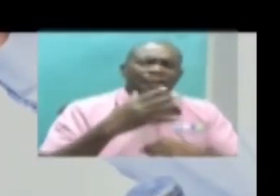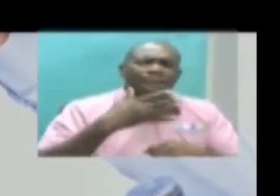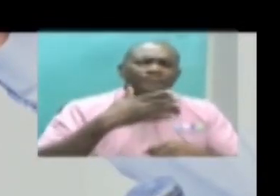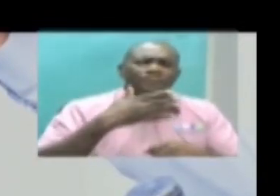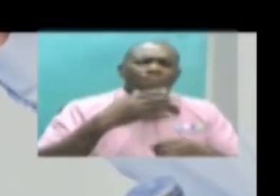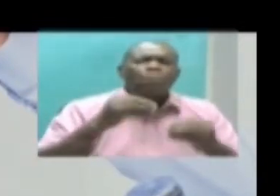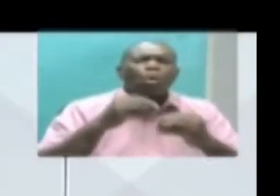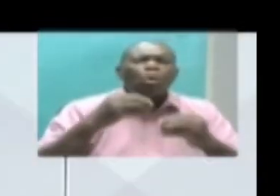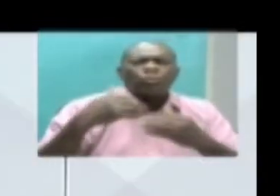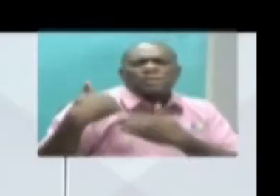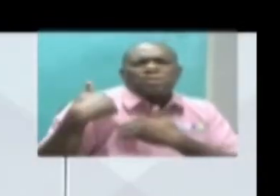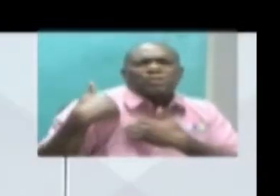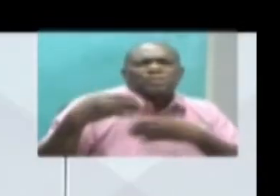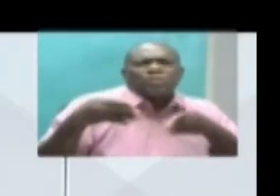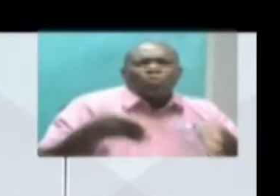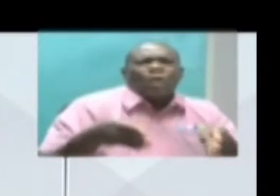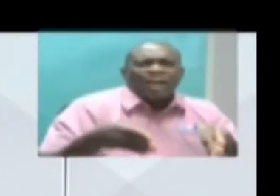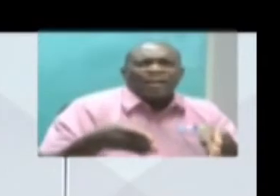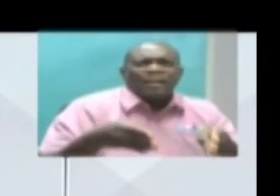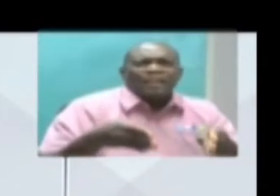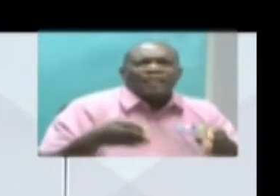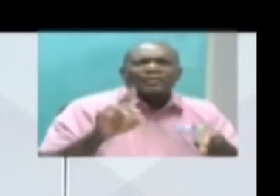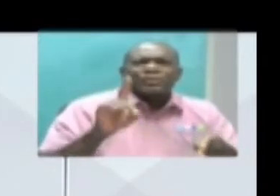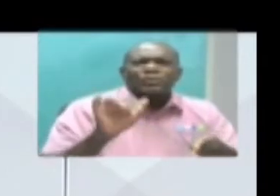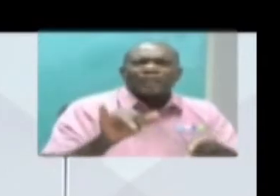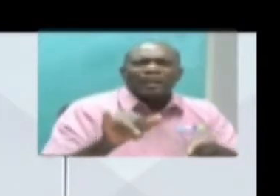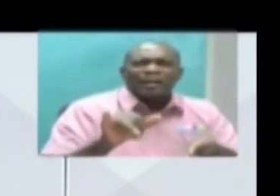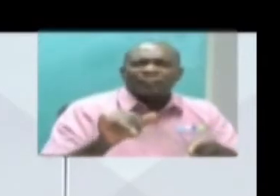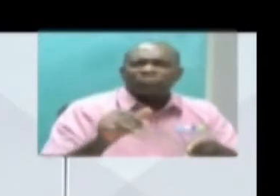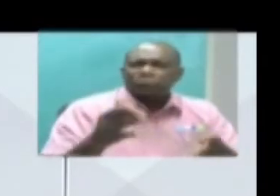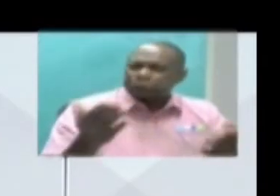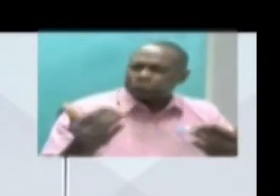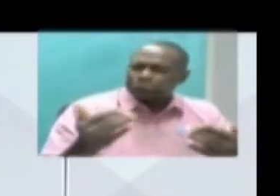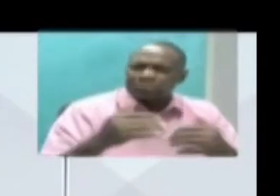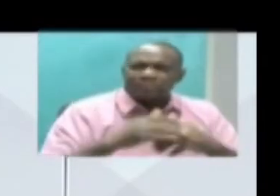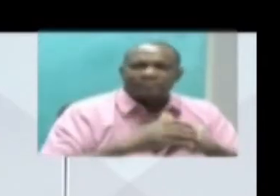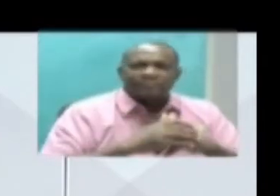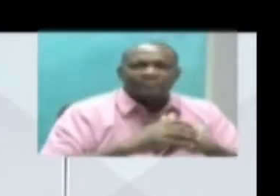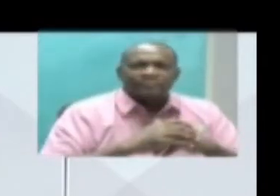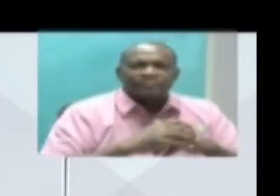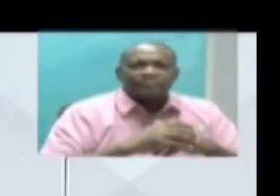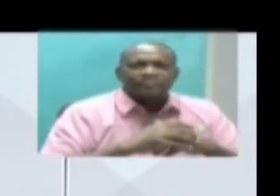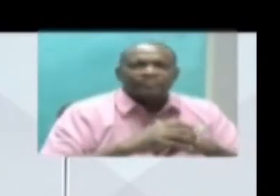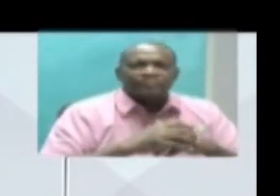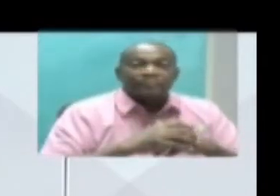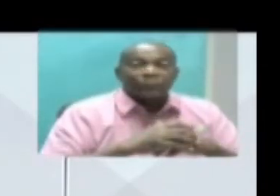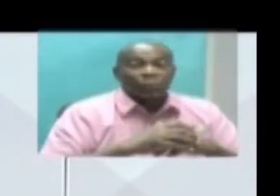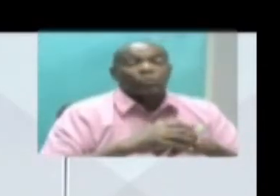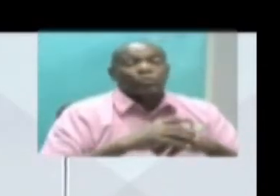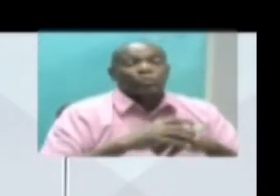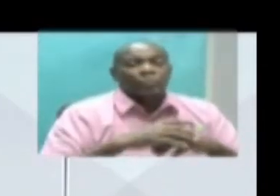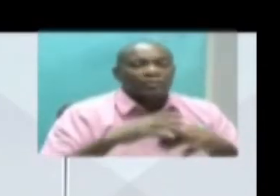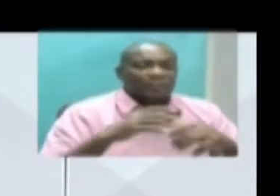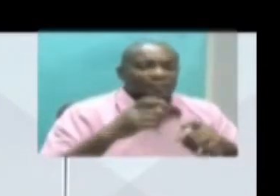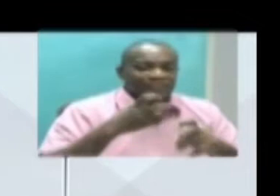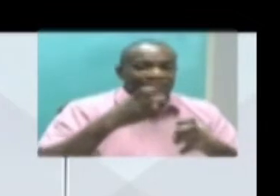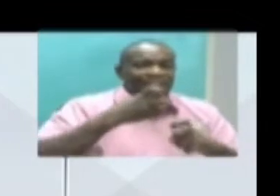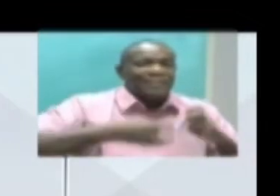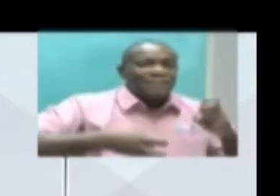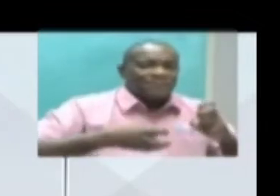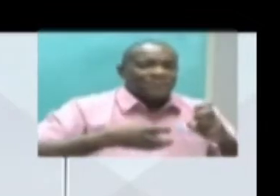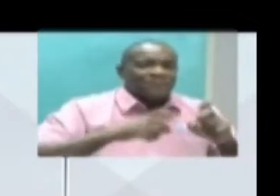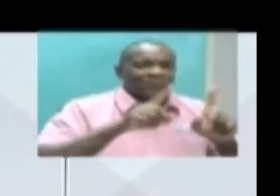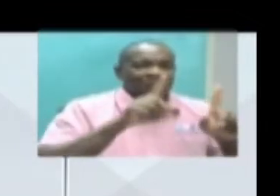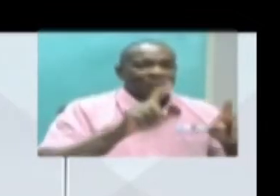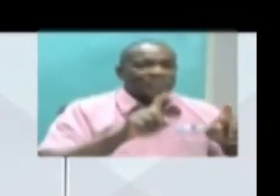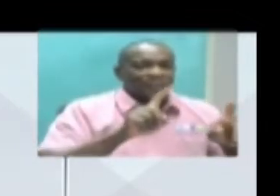that's a weighted question there, Wendell. But I actually had the opportunity to work with a series of schools